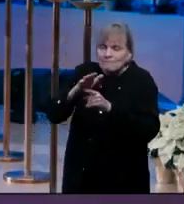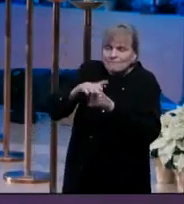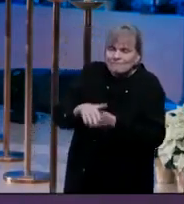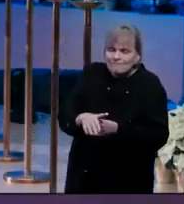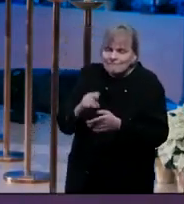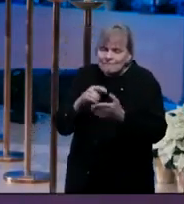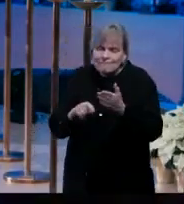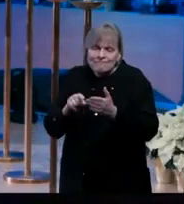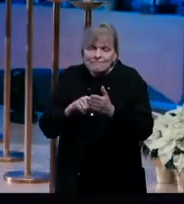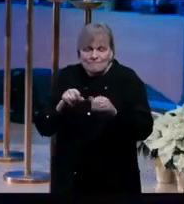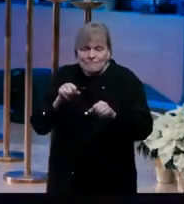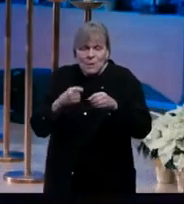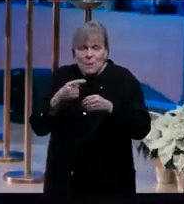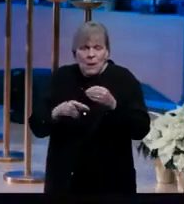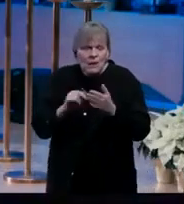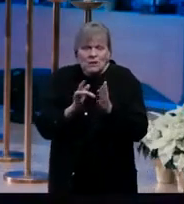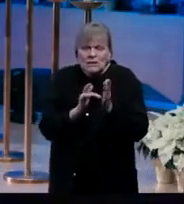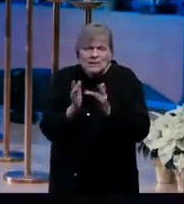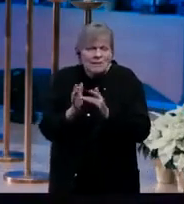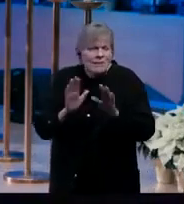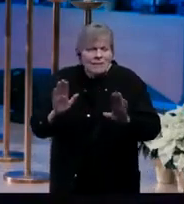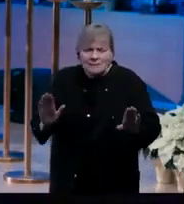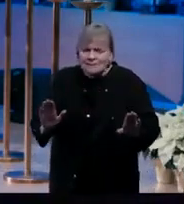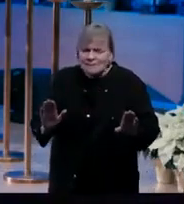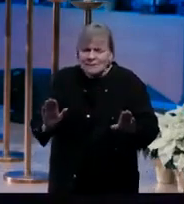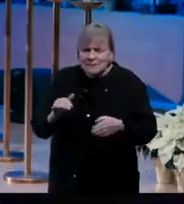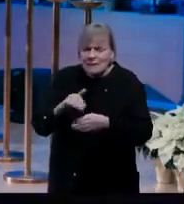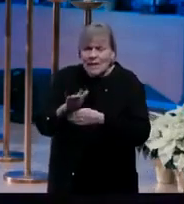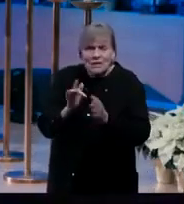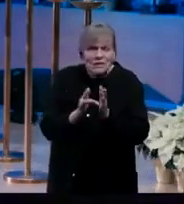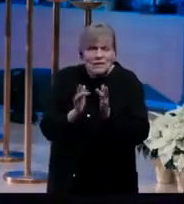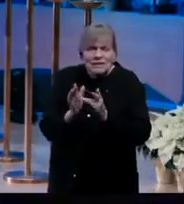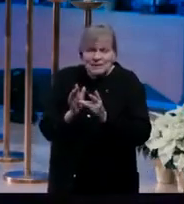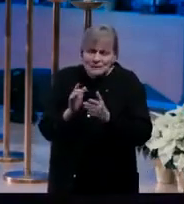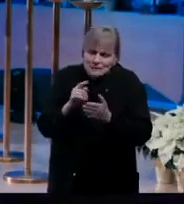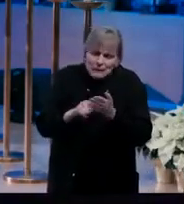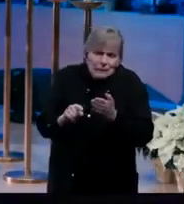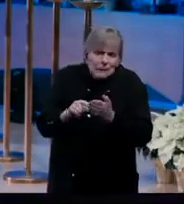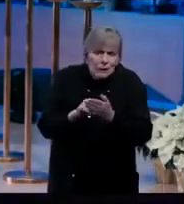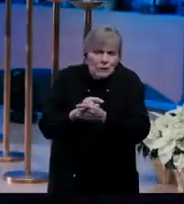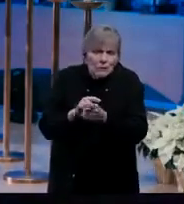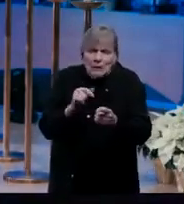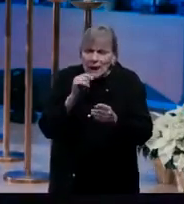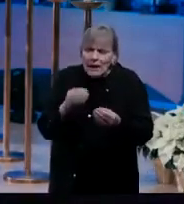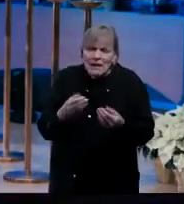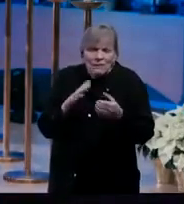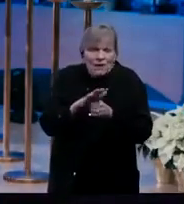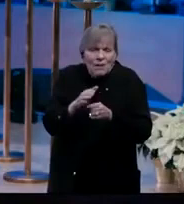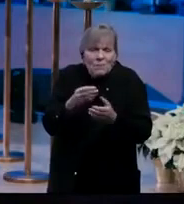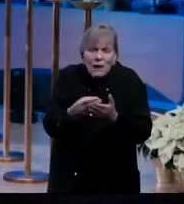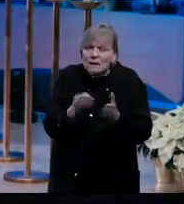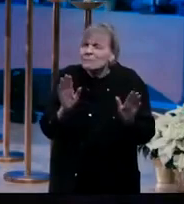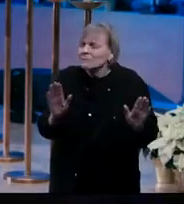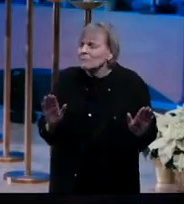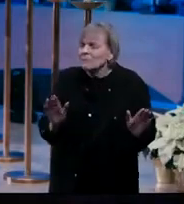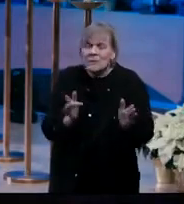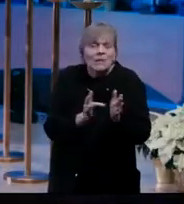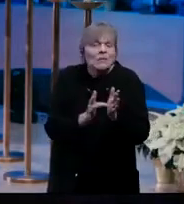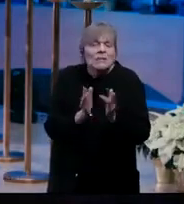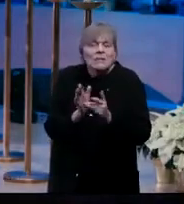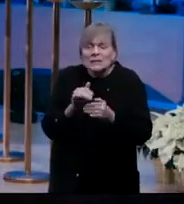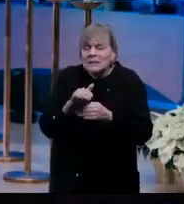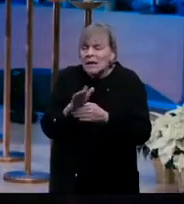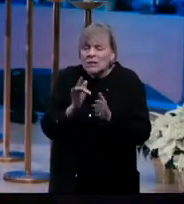because you have doubts about this whole Jesus thing. He did not send Jesus to condemn you because you have not given away enough money. He did